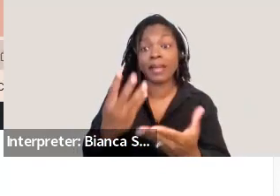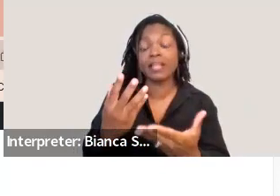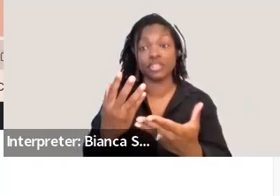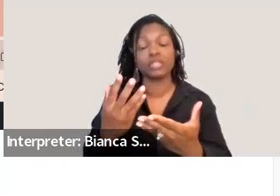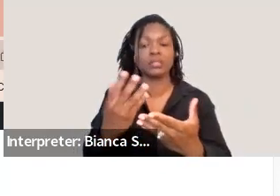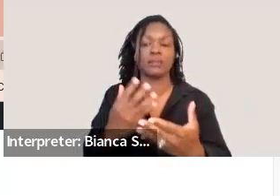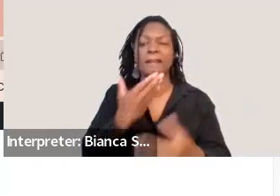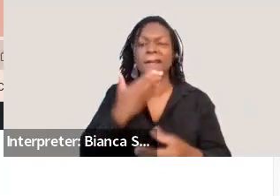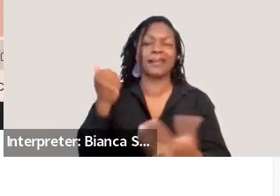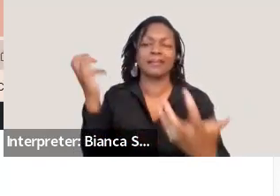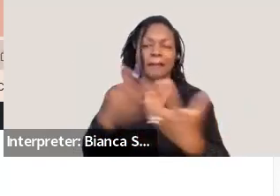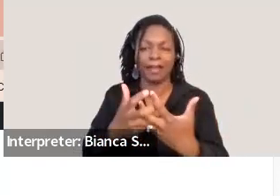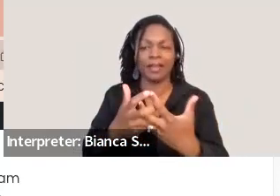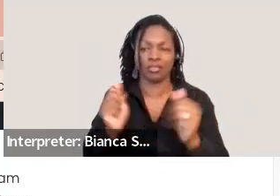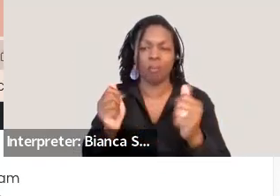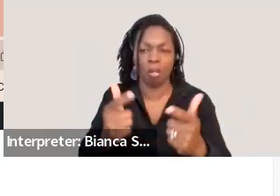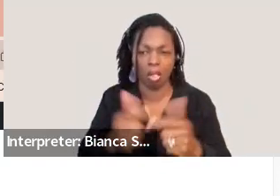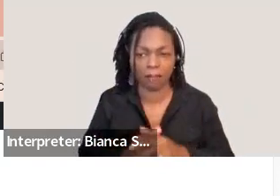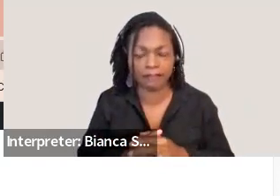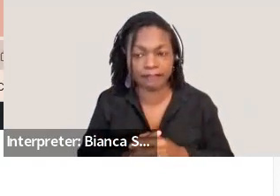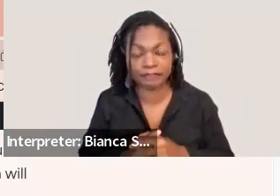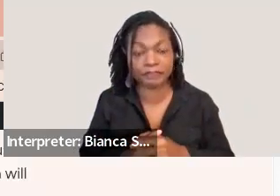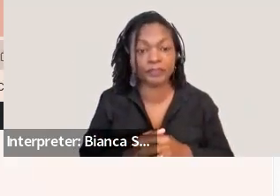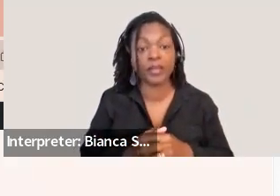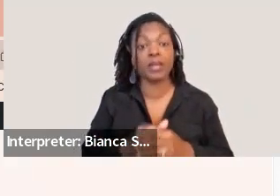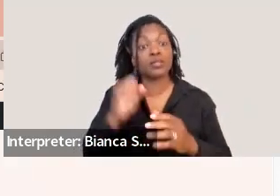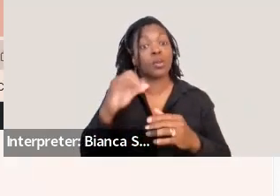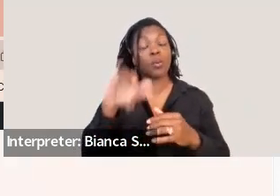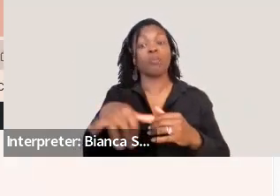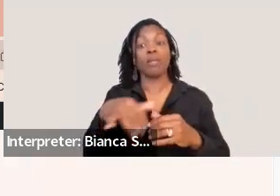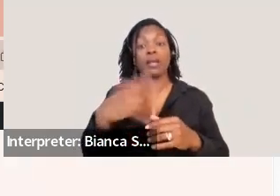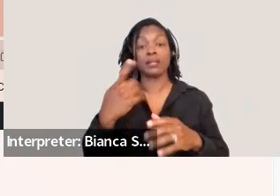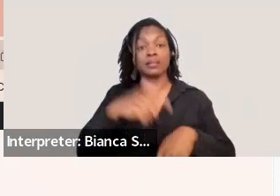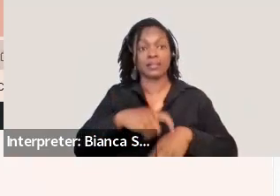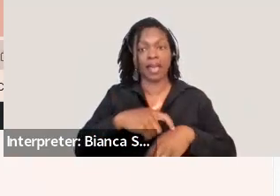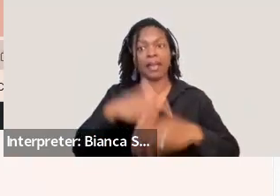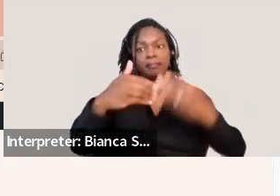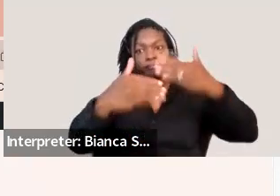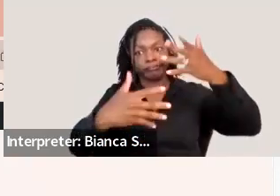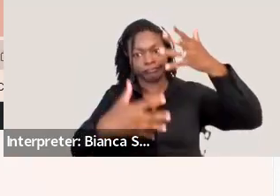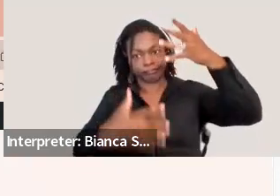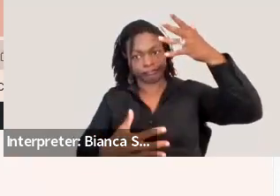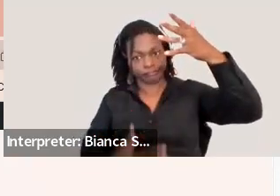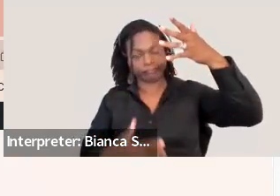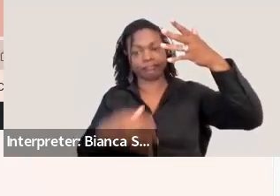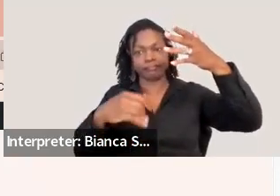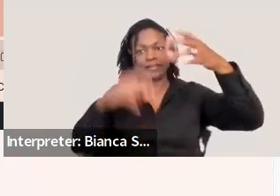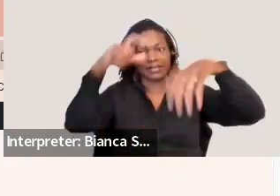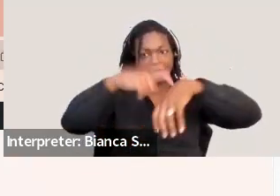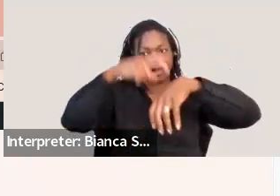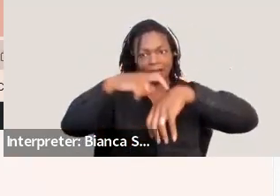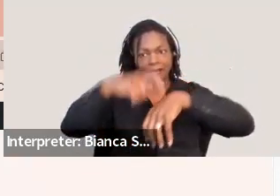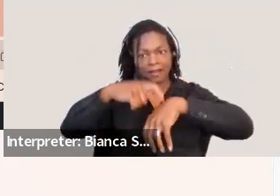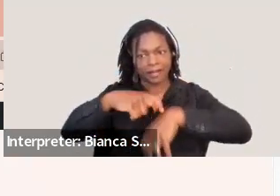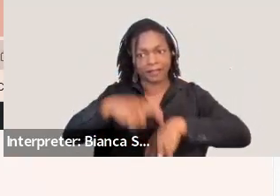people. So this is the timeline. And then I also wanted to show you the